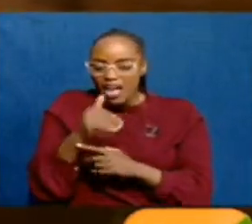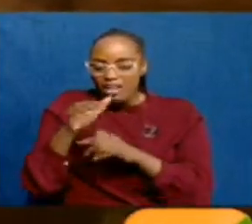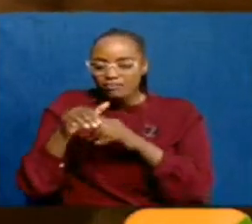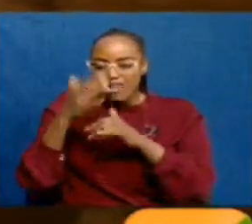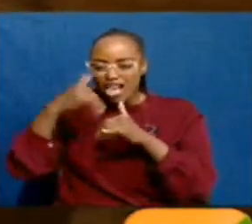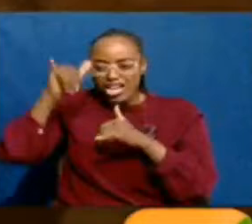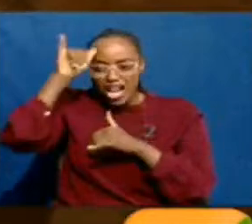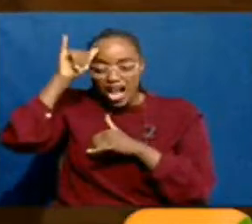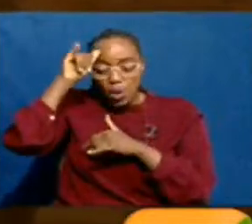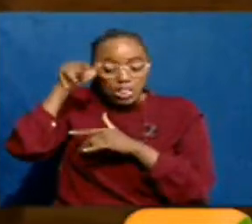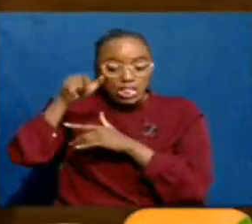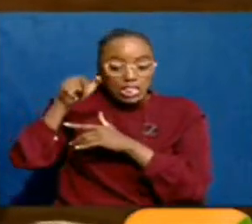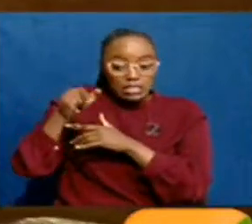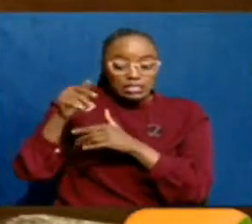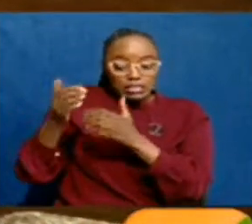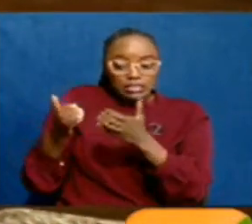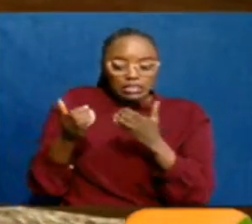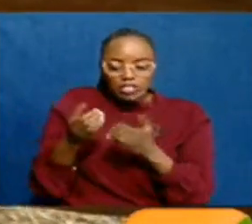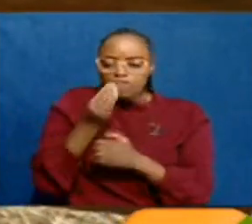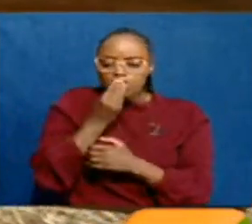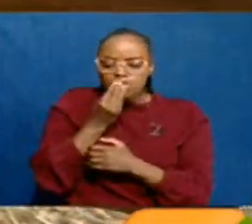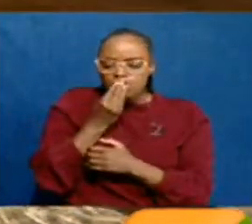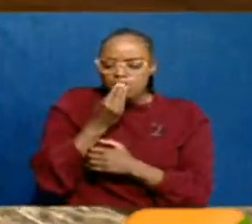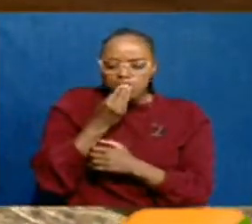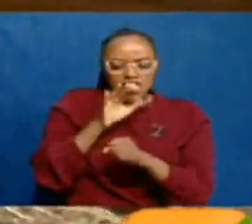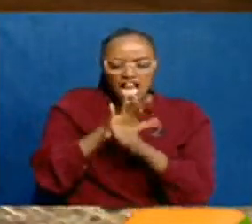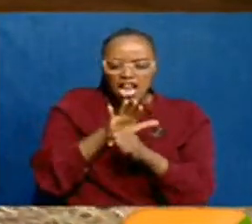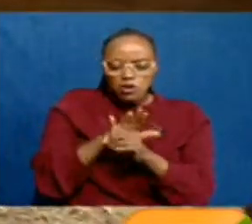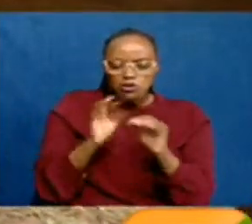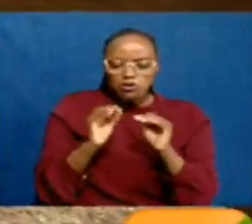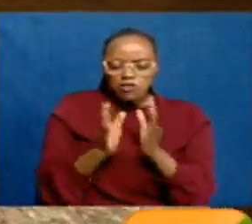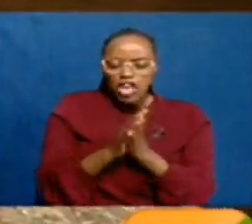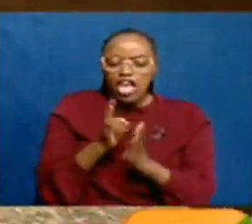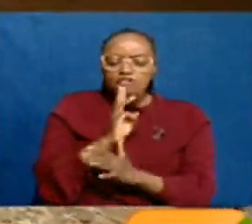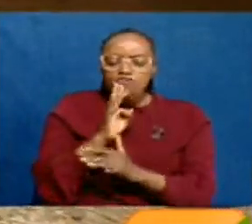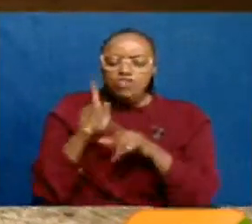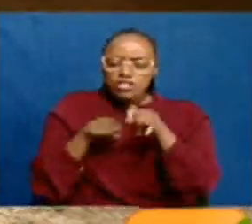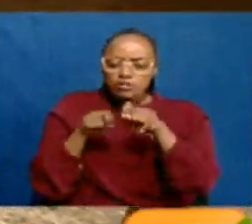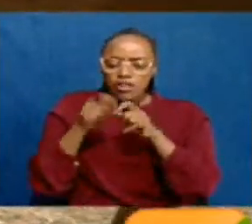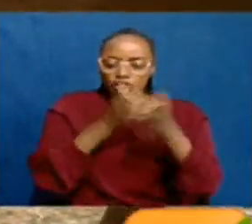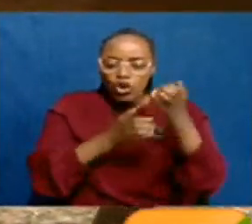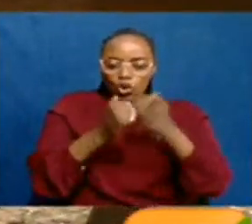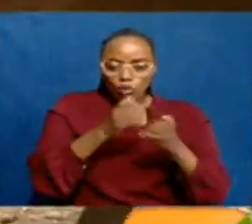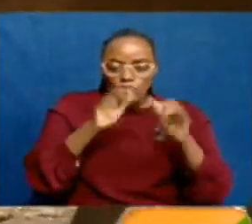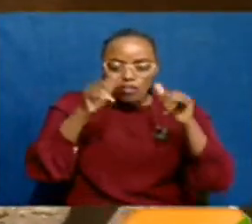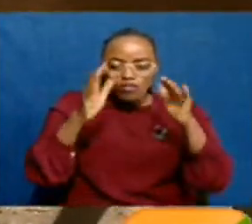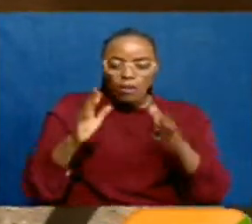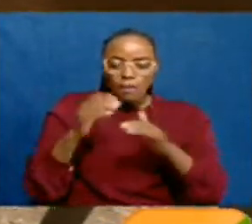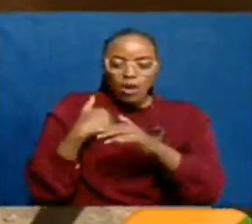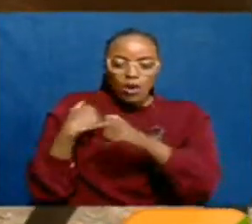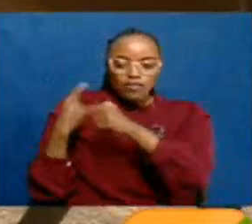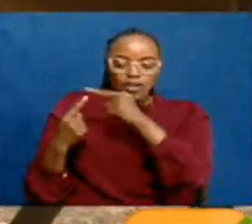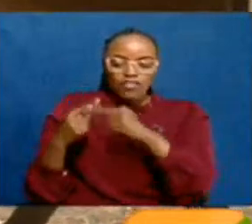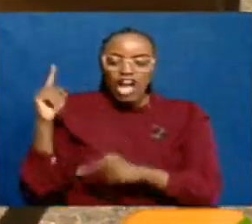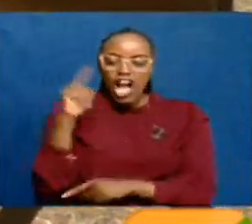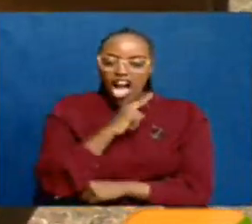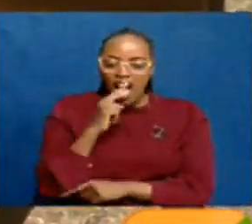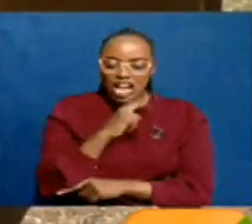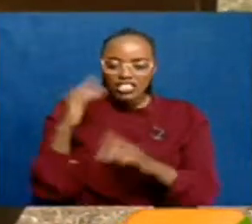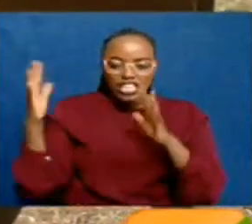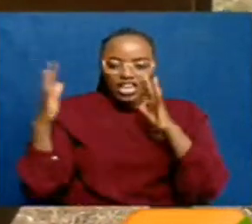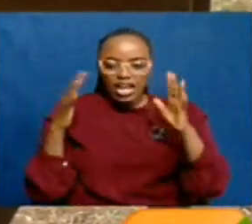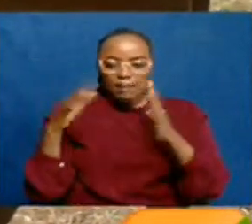Sahiwal cattle require less feed and water, making them an economical choice for farmers facing harsh climatic